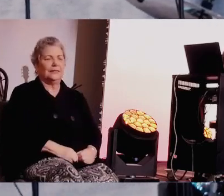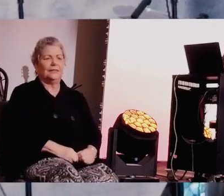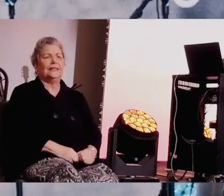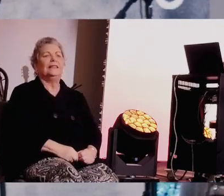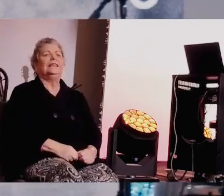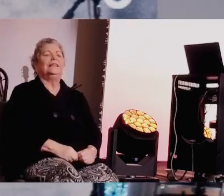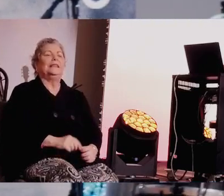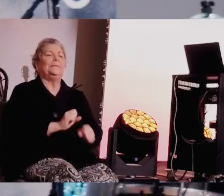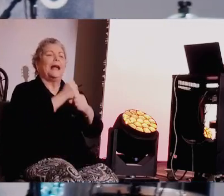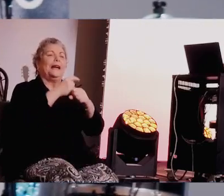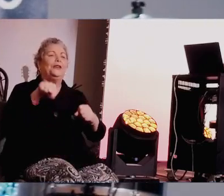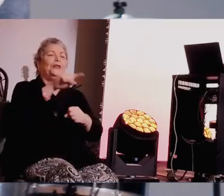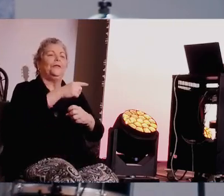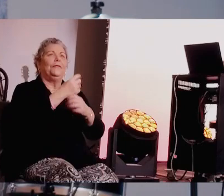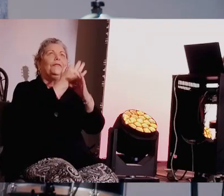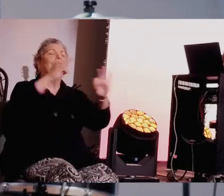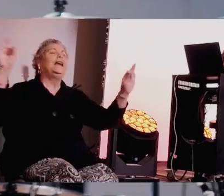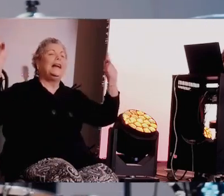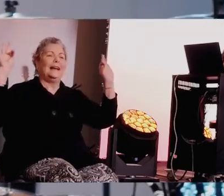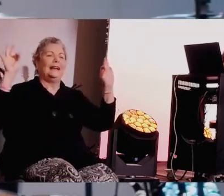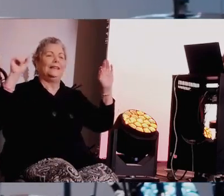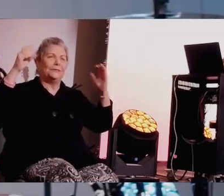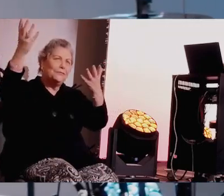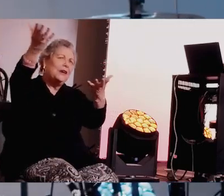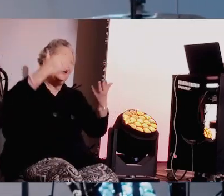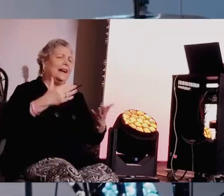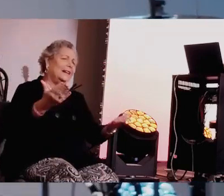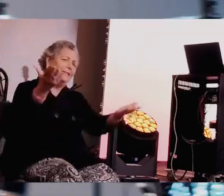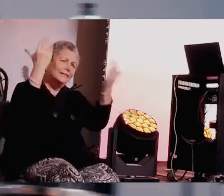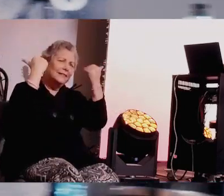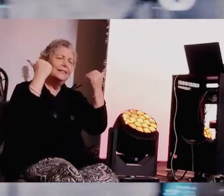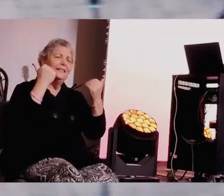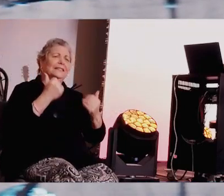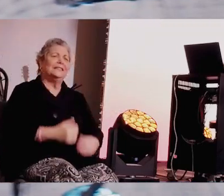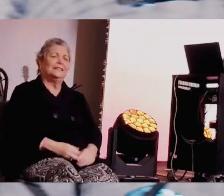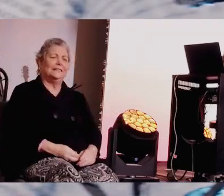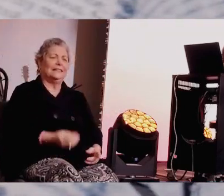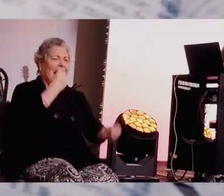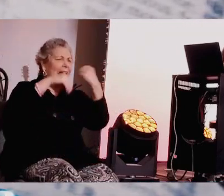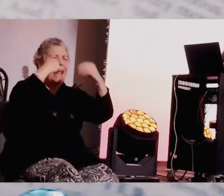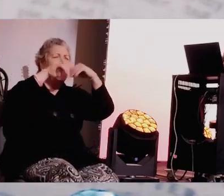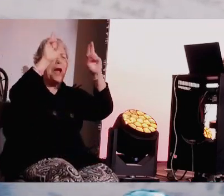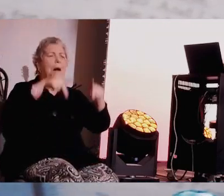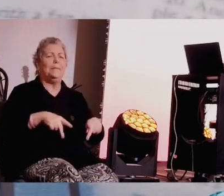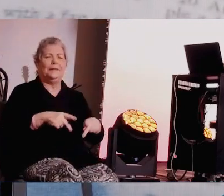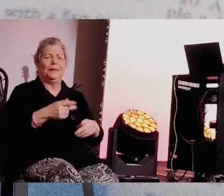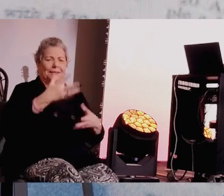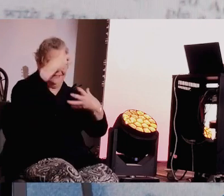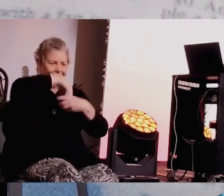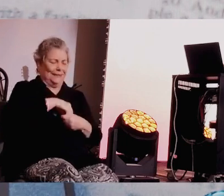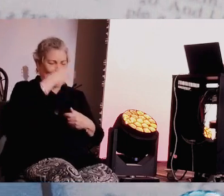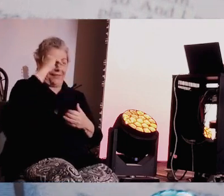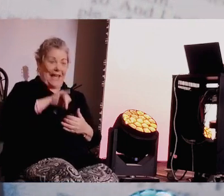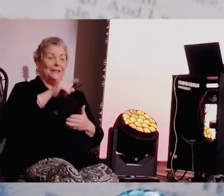but it's to set you free. So drink it in. Eat it up. Because this